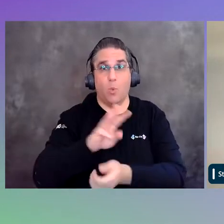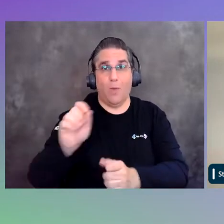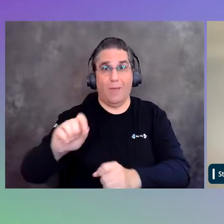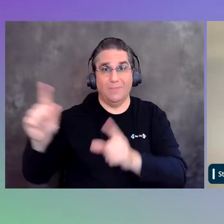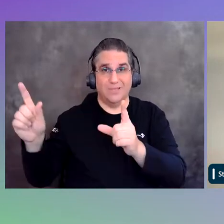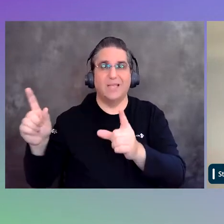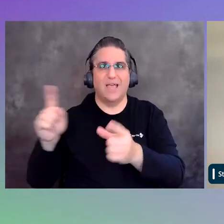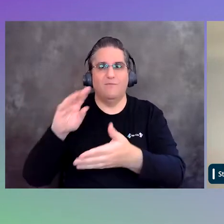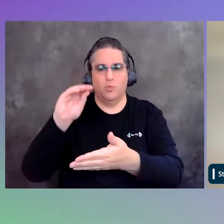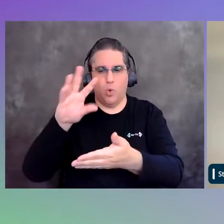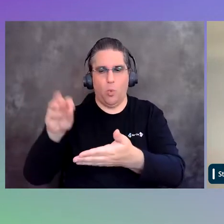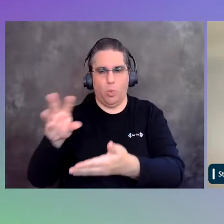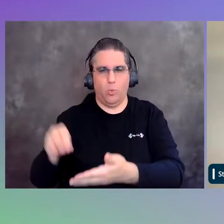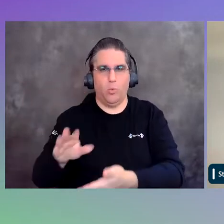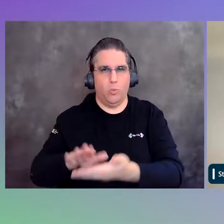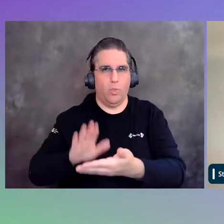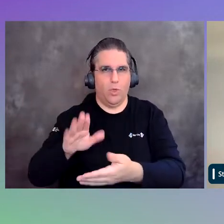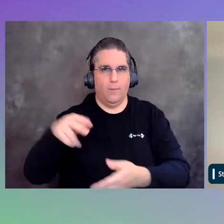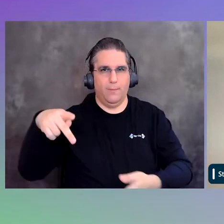then working with